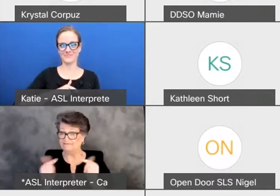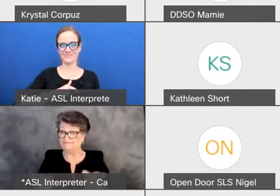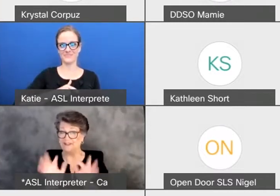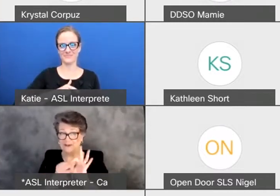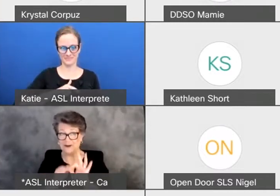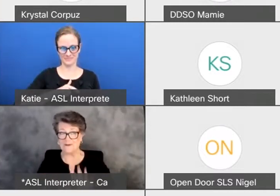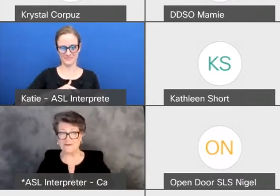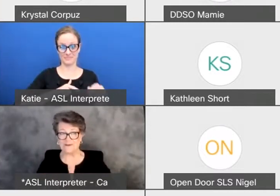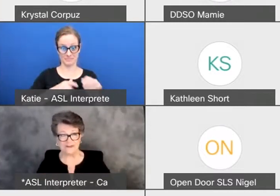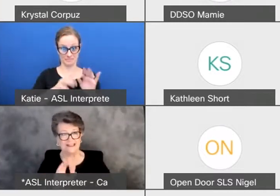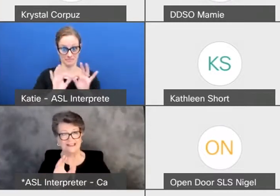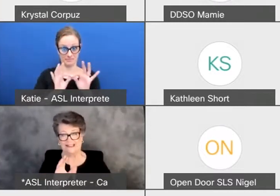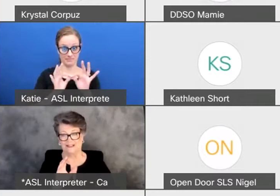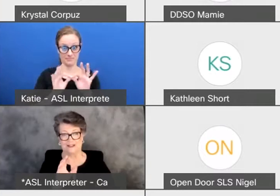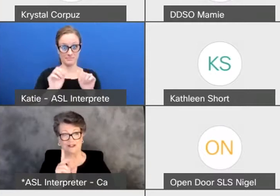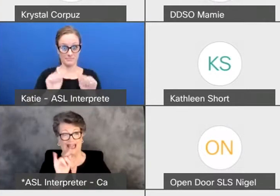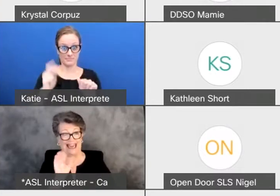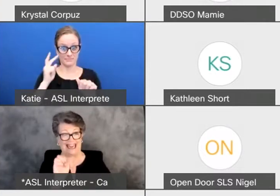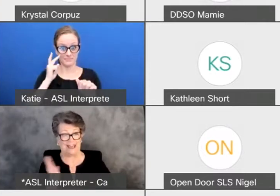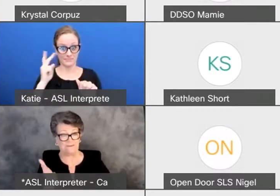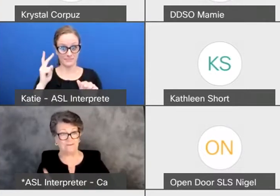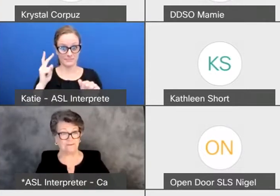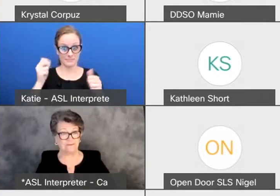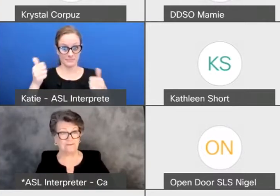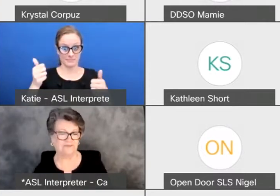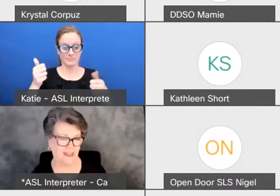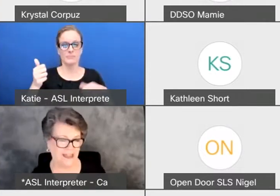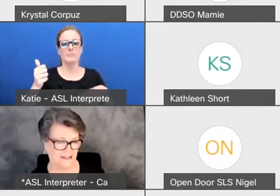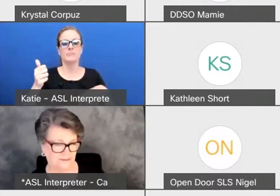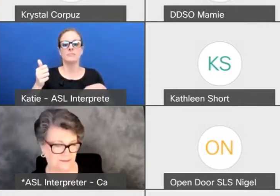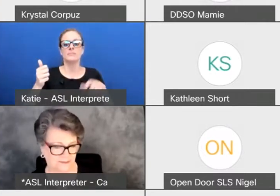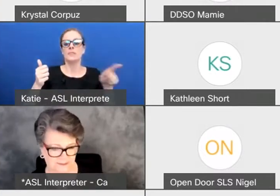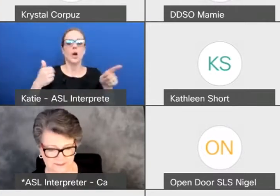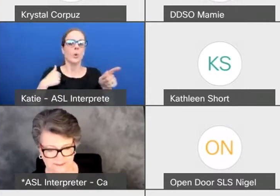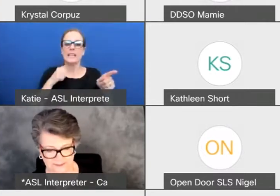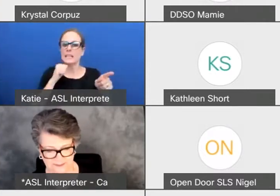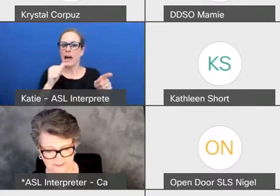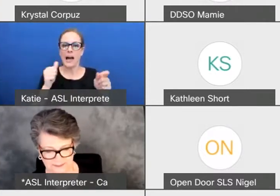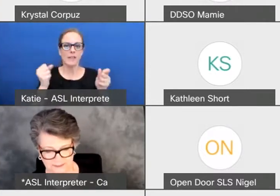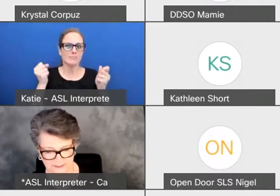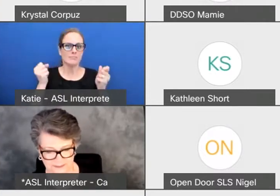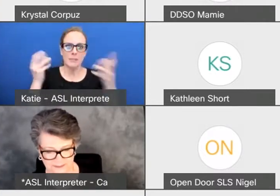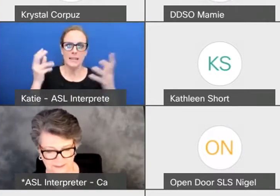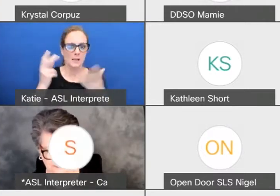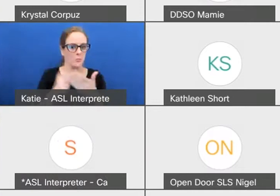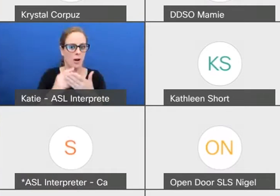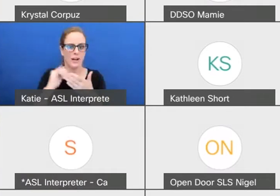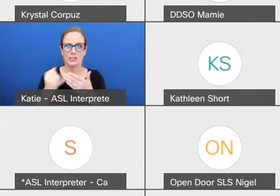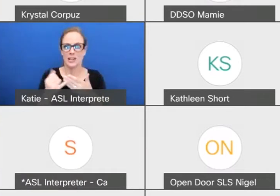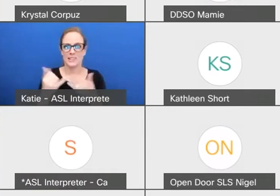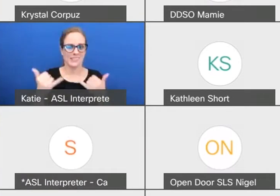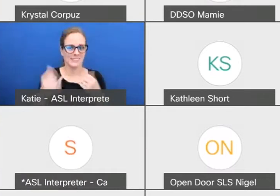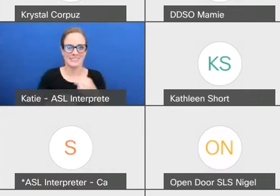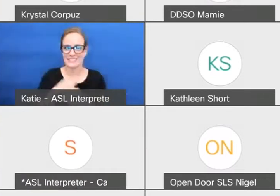We did not have a ton of projects this year, thank goodness, because it is such a very short time frame when we get our budgets